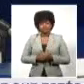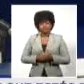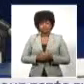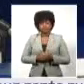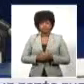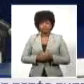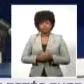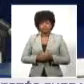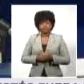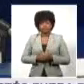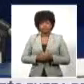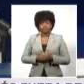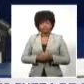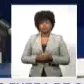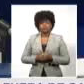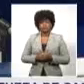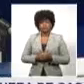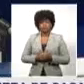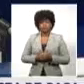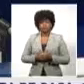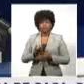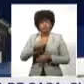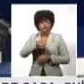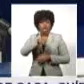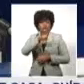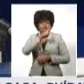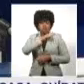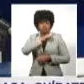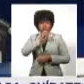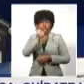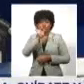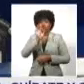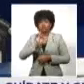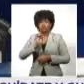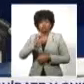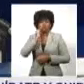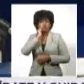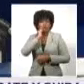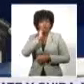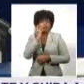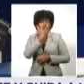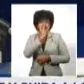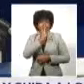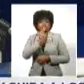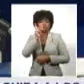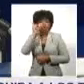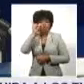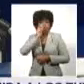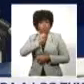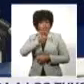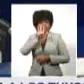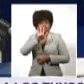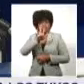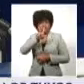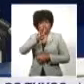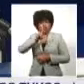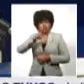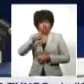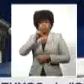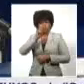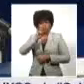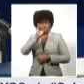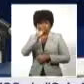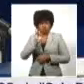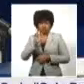where we disclose the data, it has not been established, but the investigation goes on in an attempt to discover all the sources